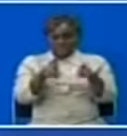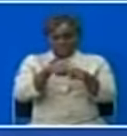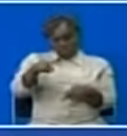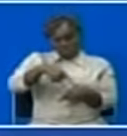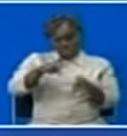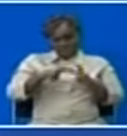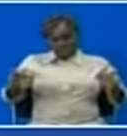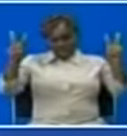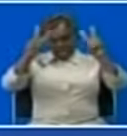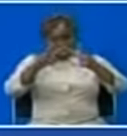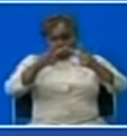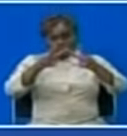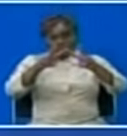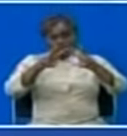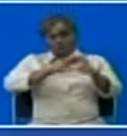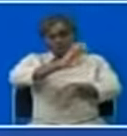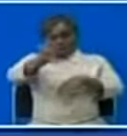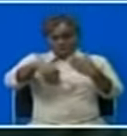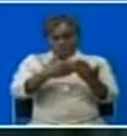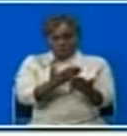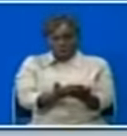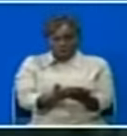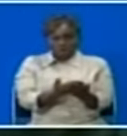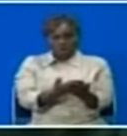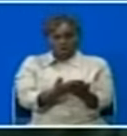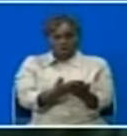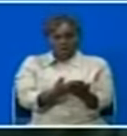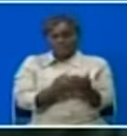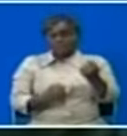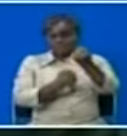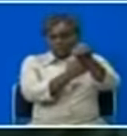value all your principles at Harambee Sacco.